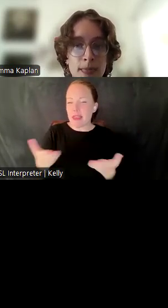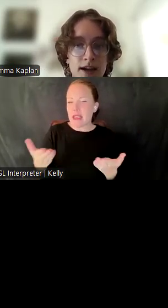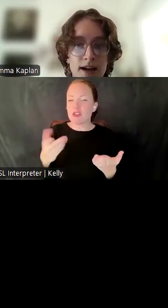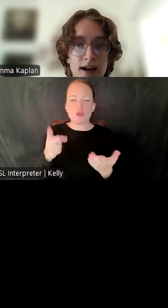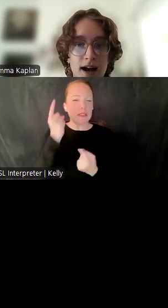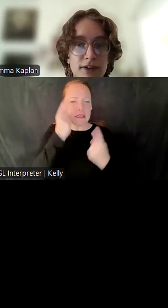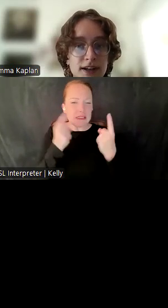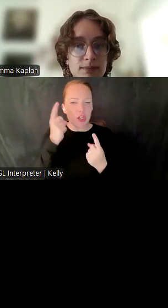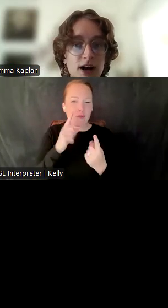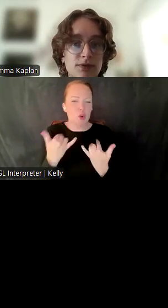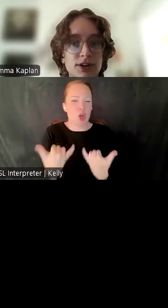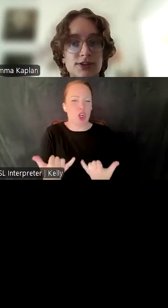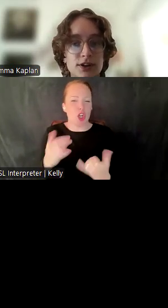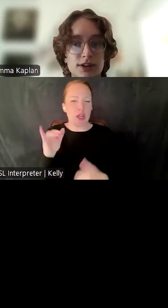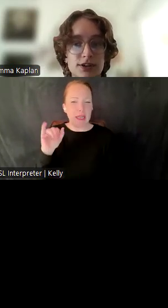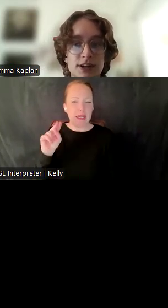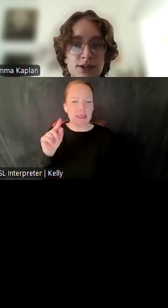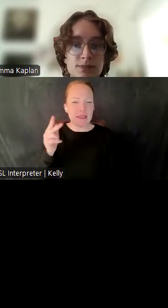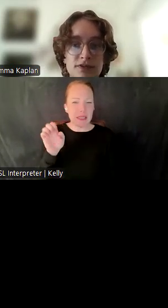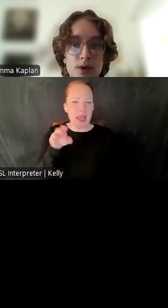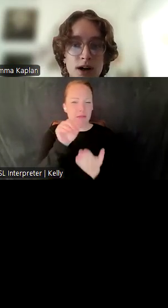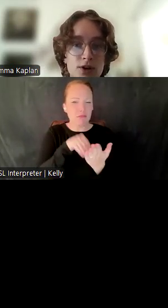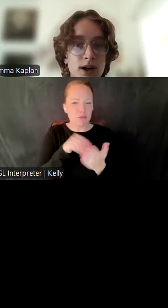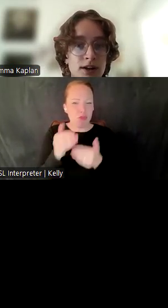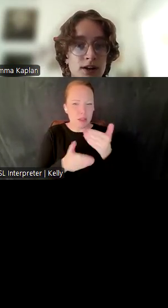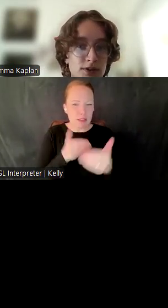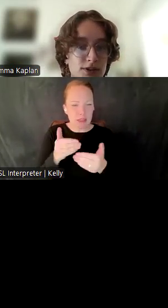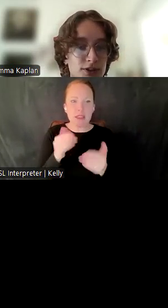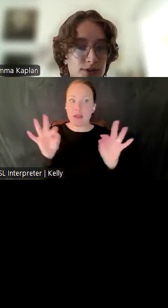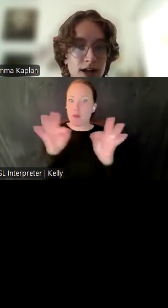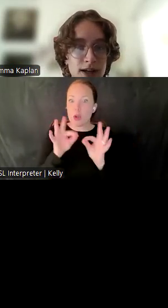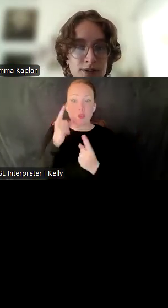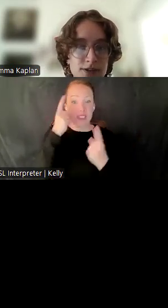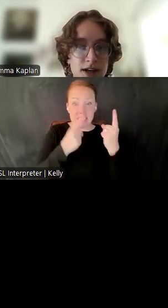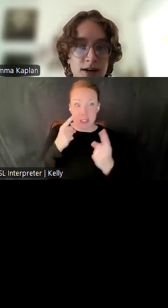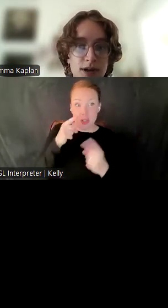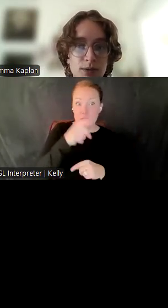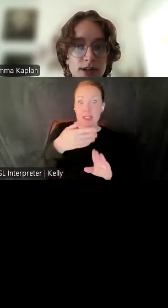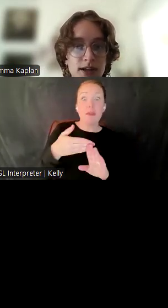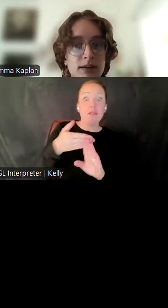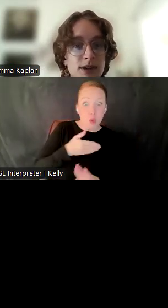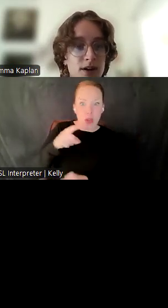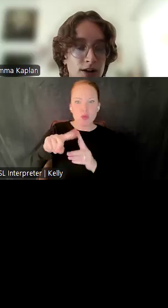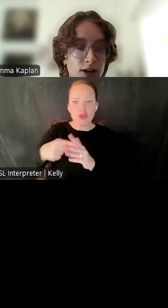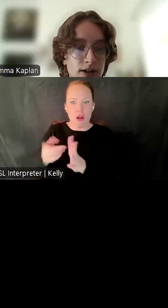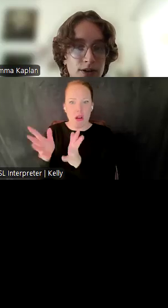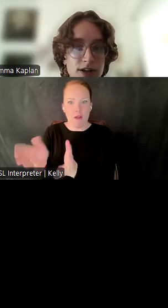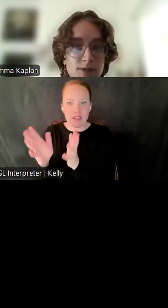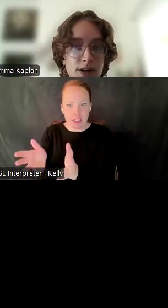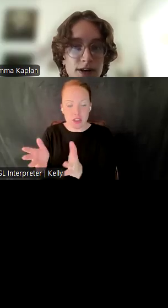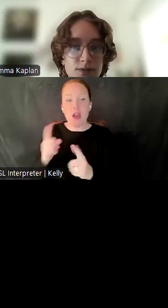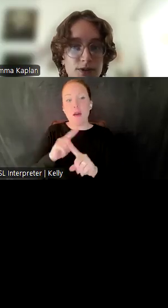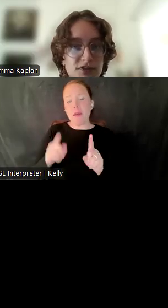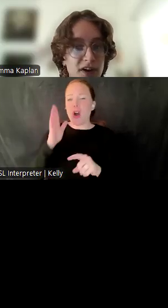conversations. I find it can be helpful to consider these things before you are in conversations with clients, but it will likely be an ongoing